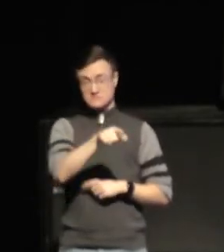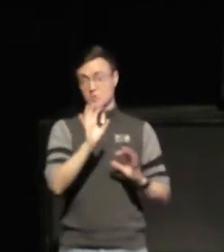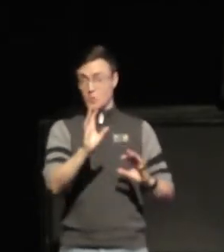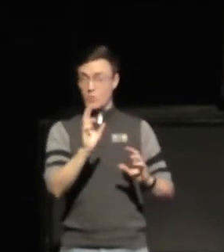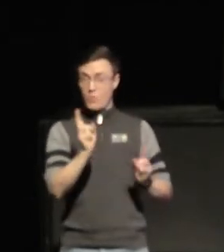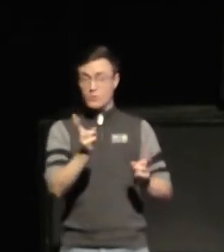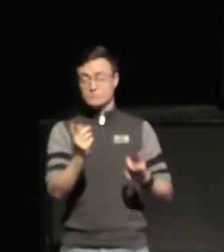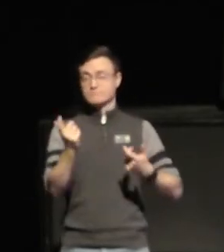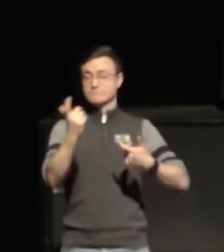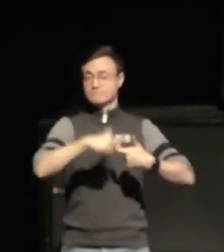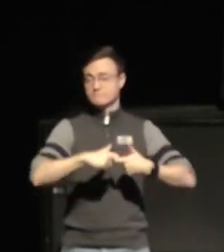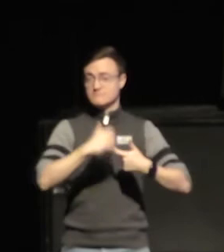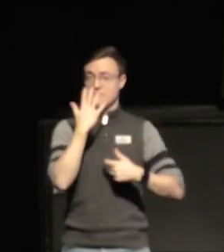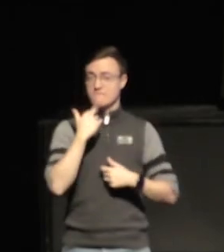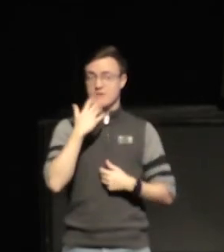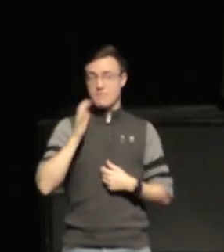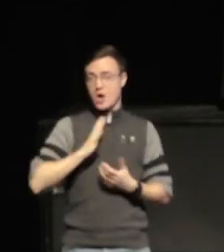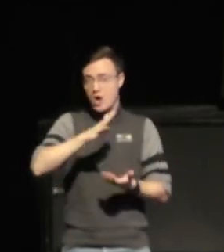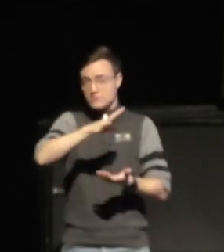land and